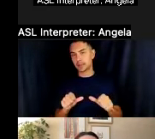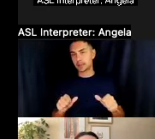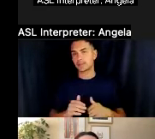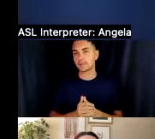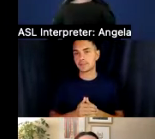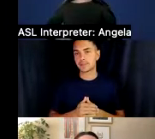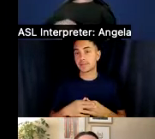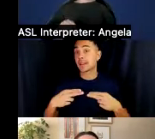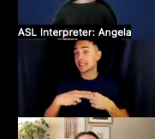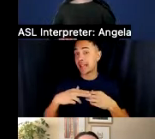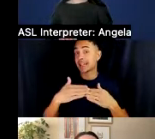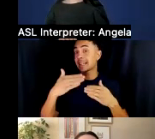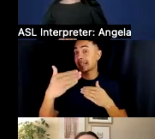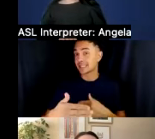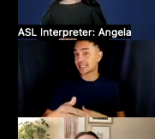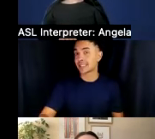slide, please, Deb?